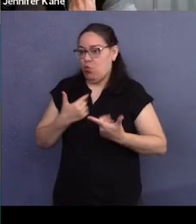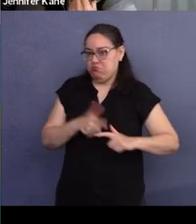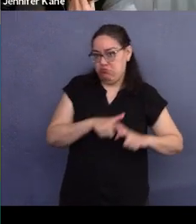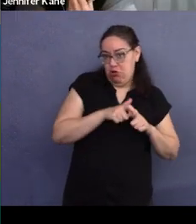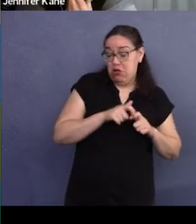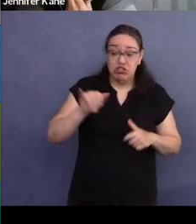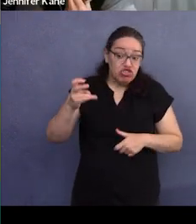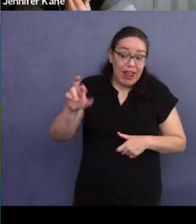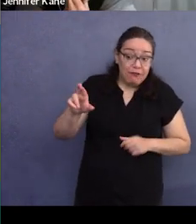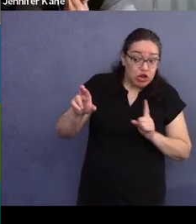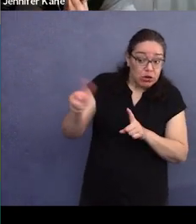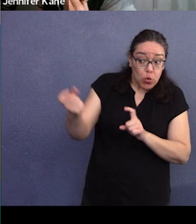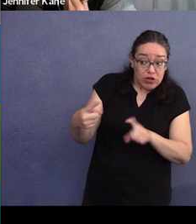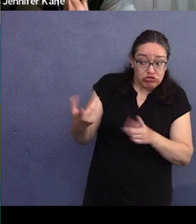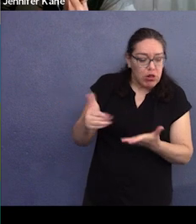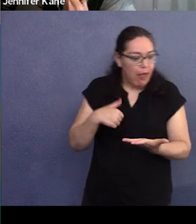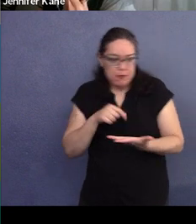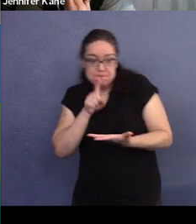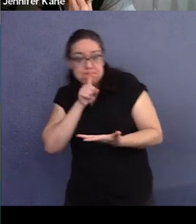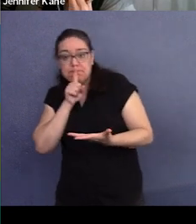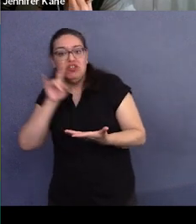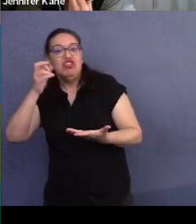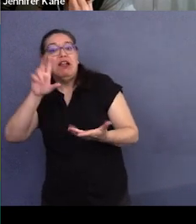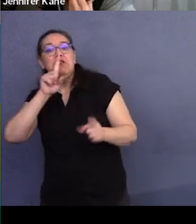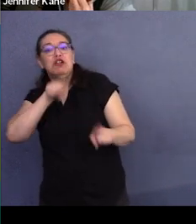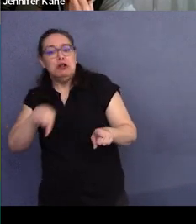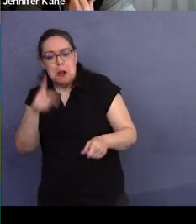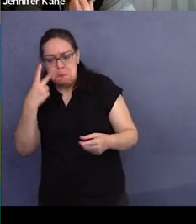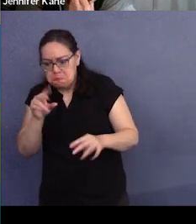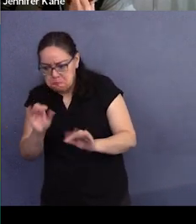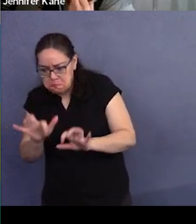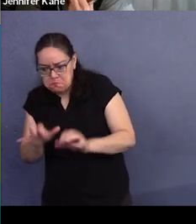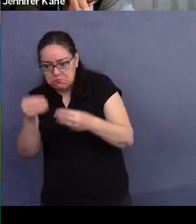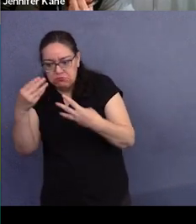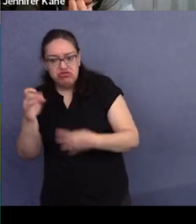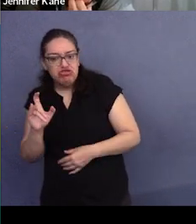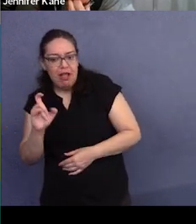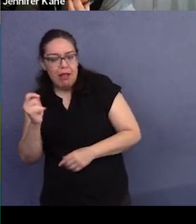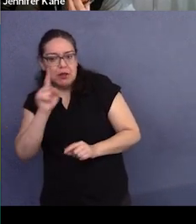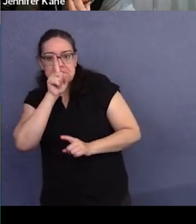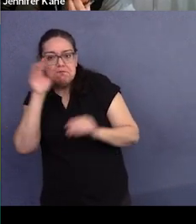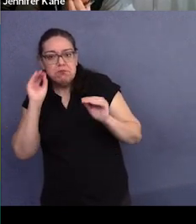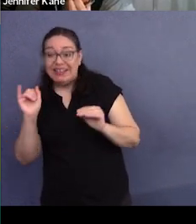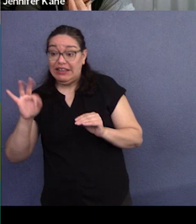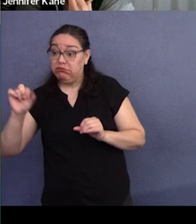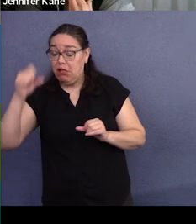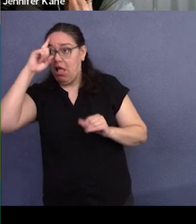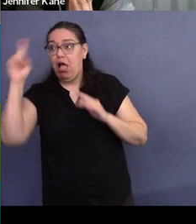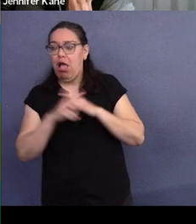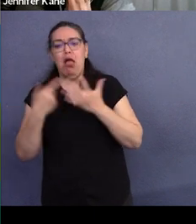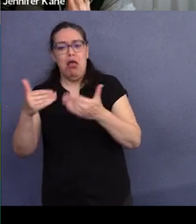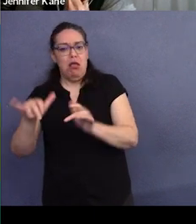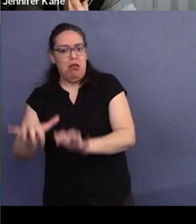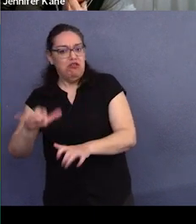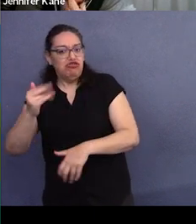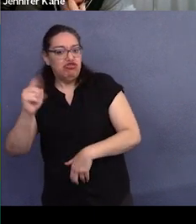I have not seen any come through in the chat, but please make sure if you have questions, please put them in the chat, or right now,